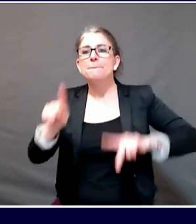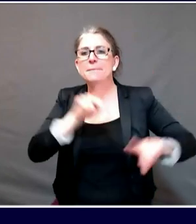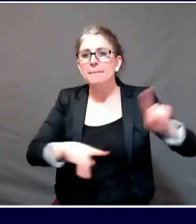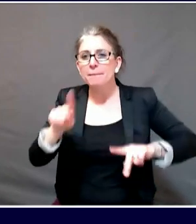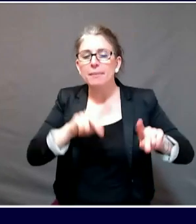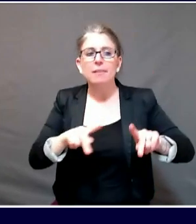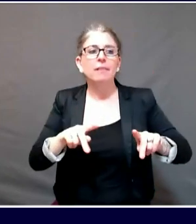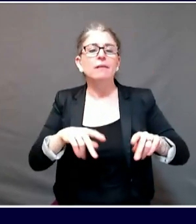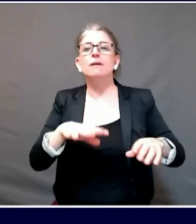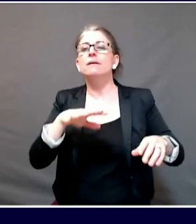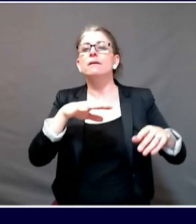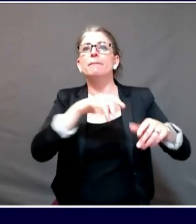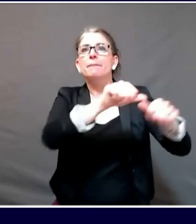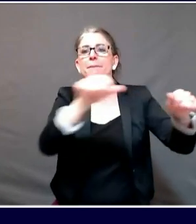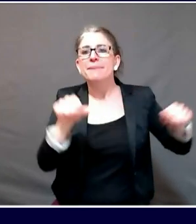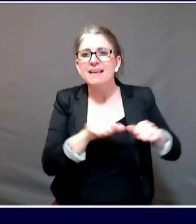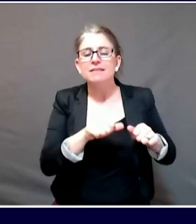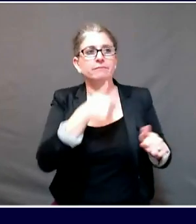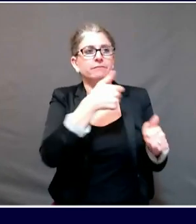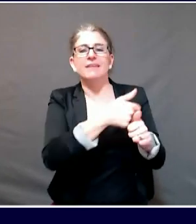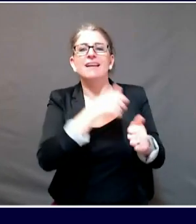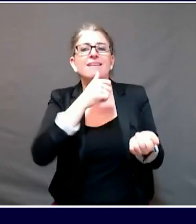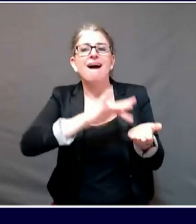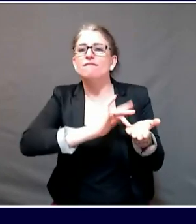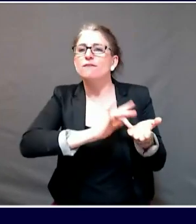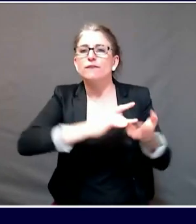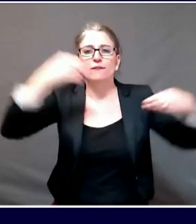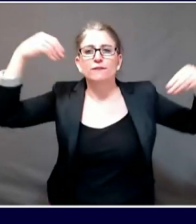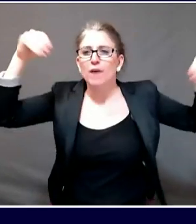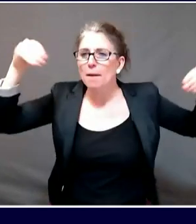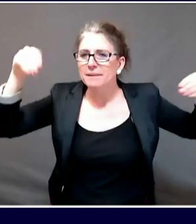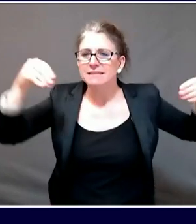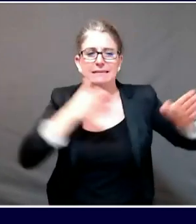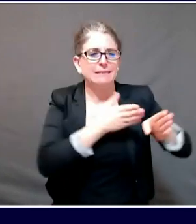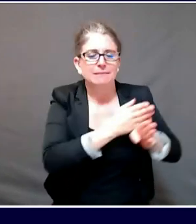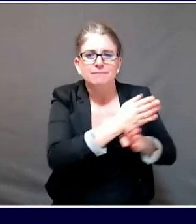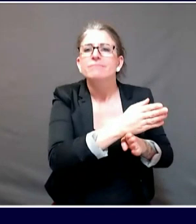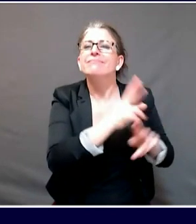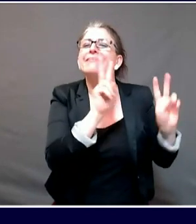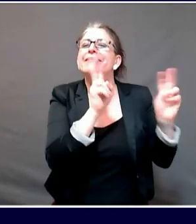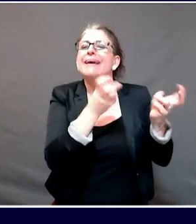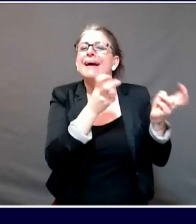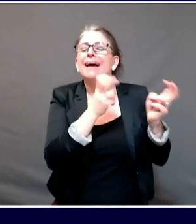roughly approximately 4,000 doses of, well, under 4,000, about